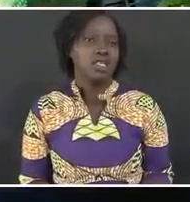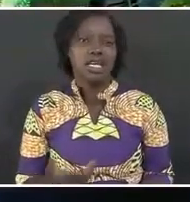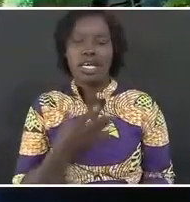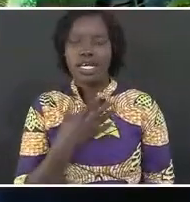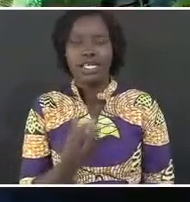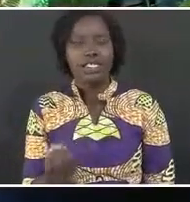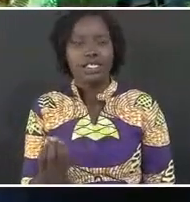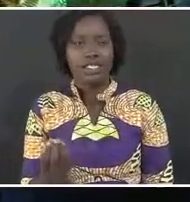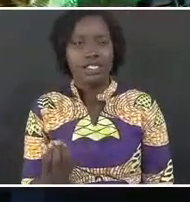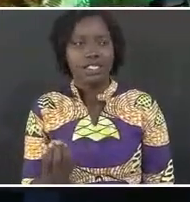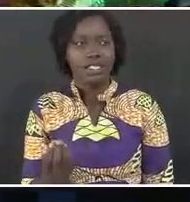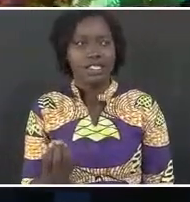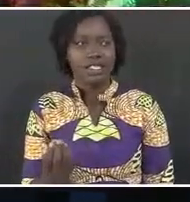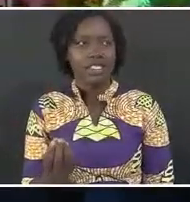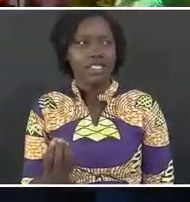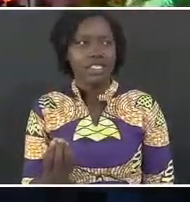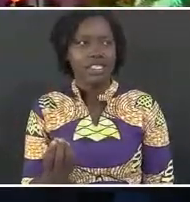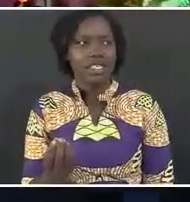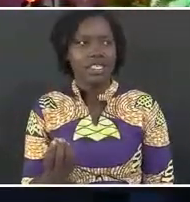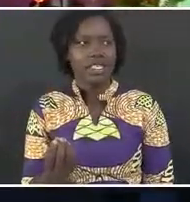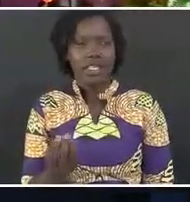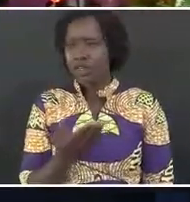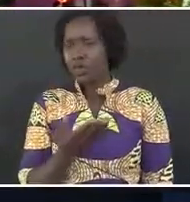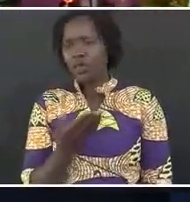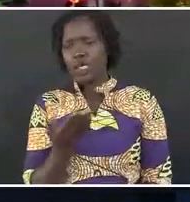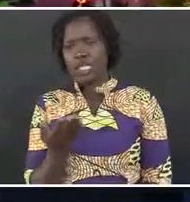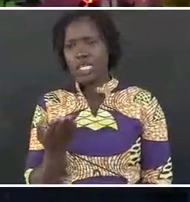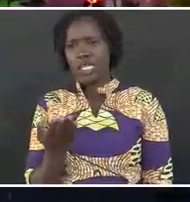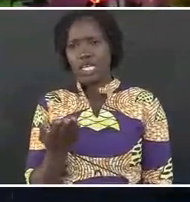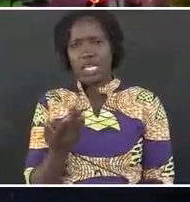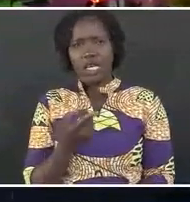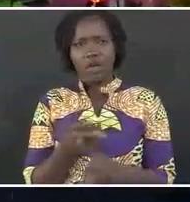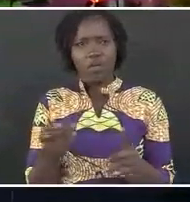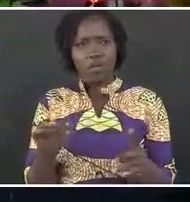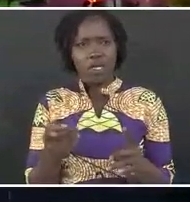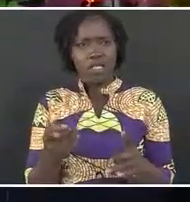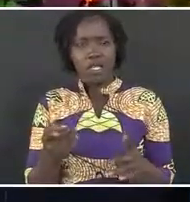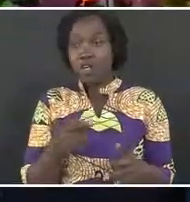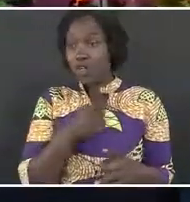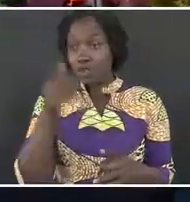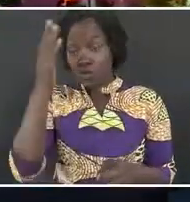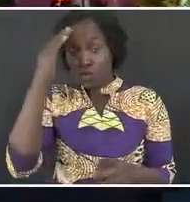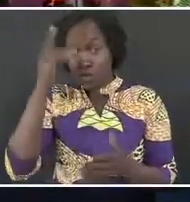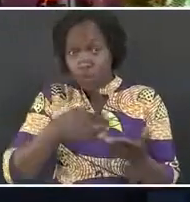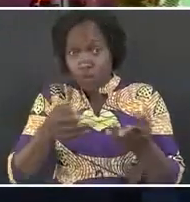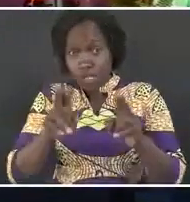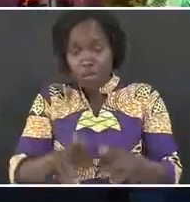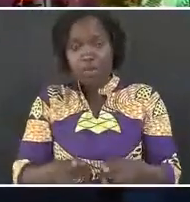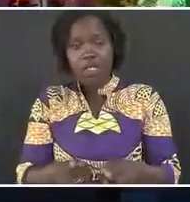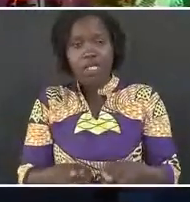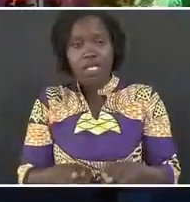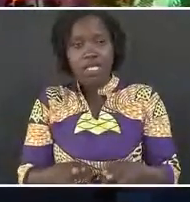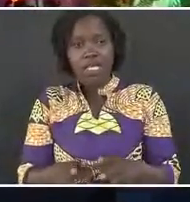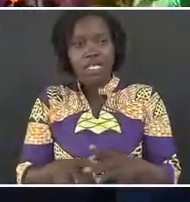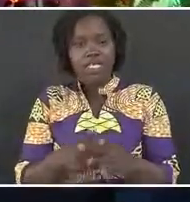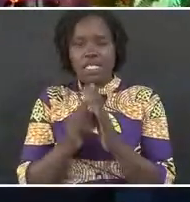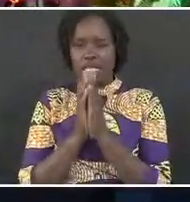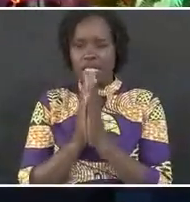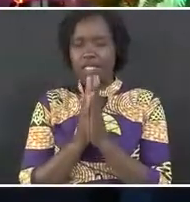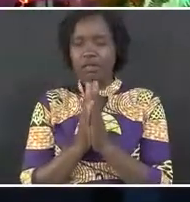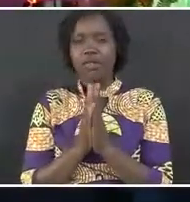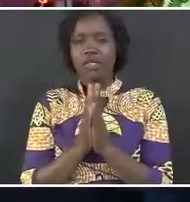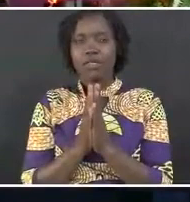And we were there. But those who knew what was going on started praying.